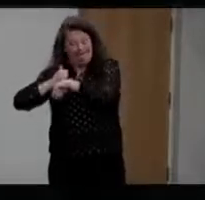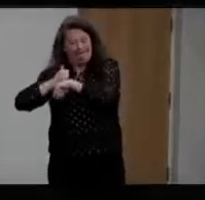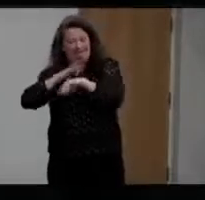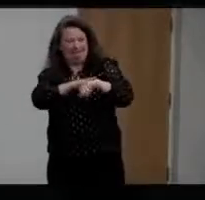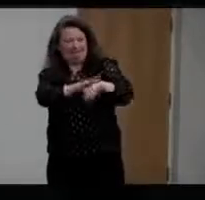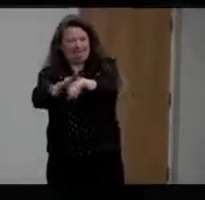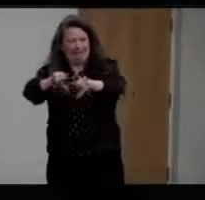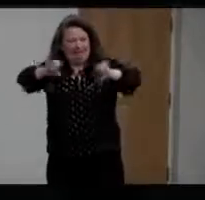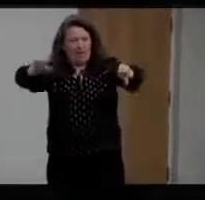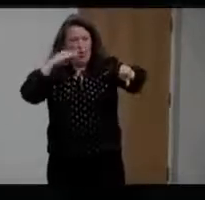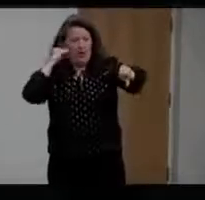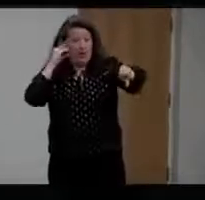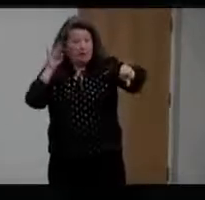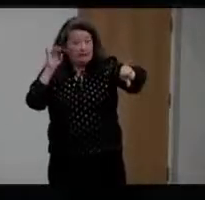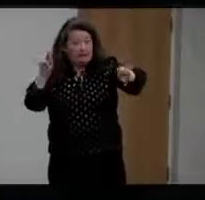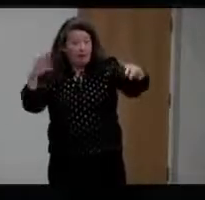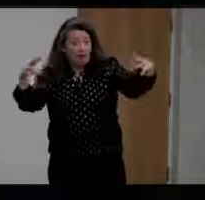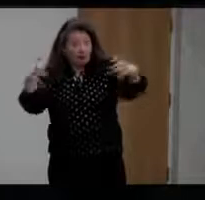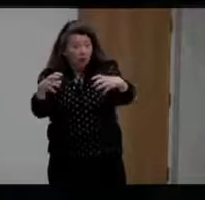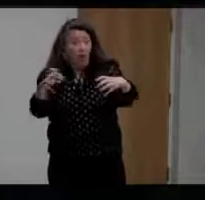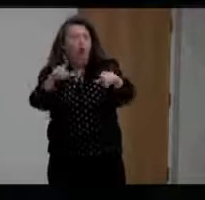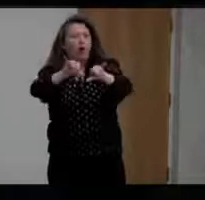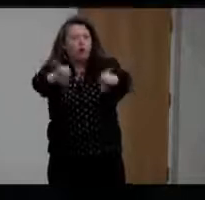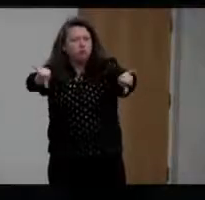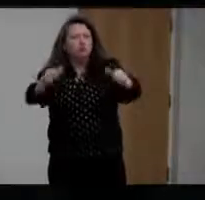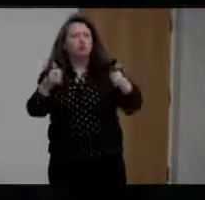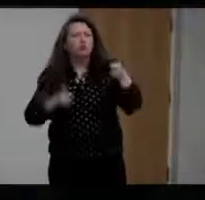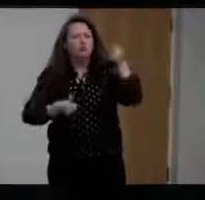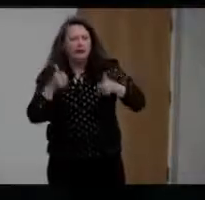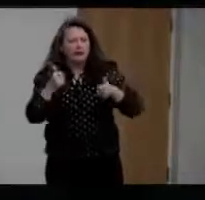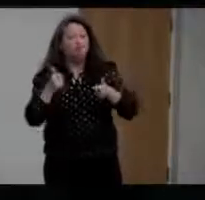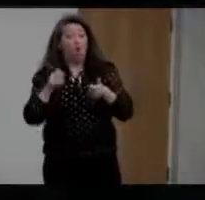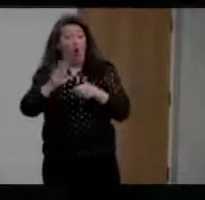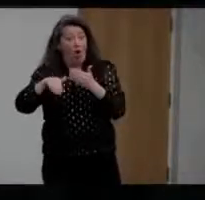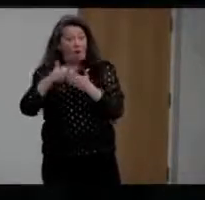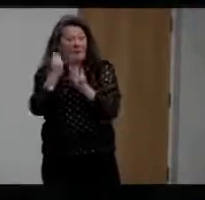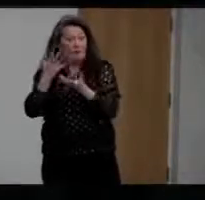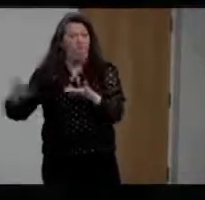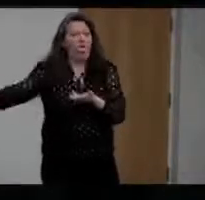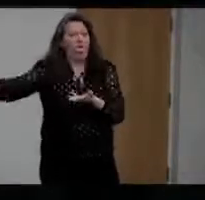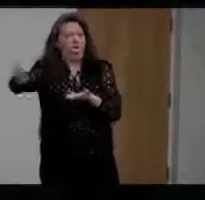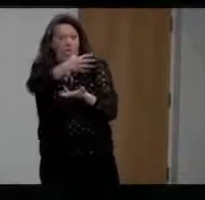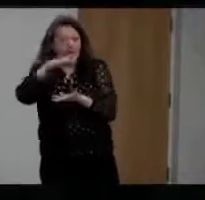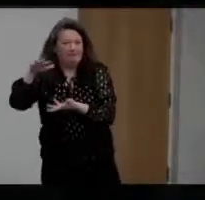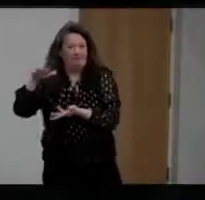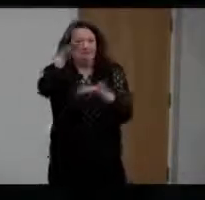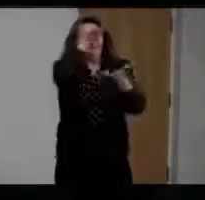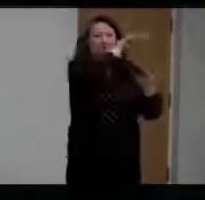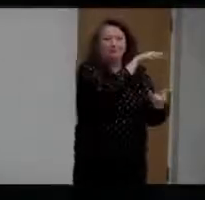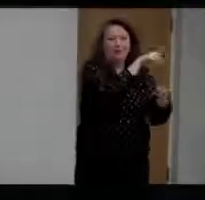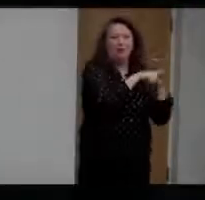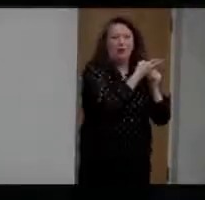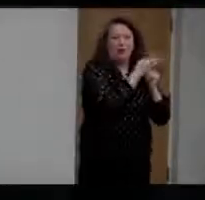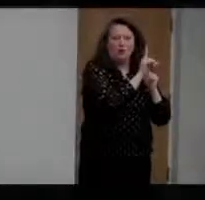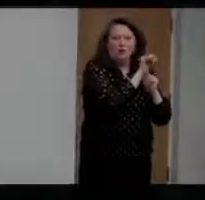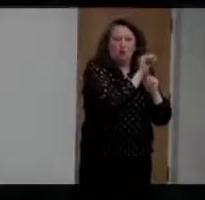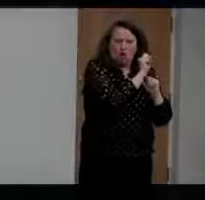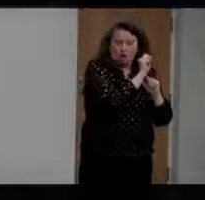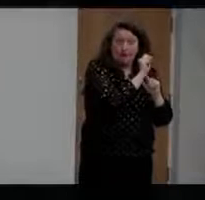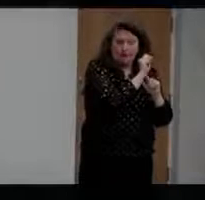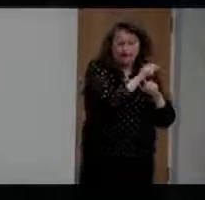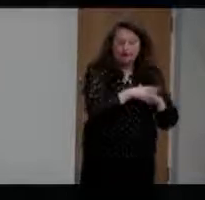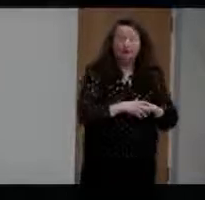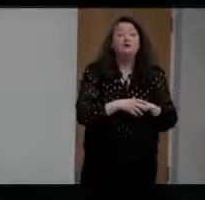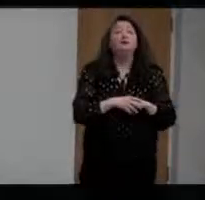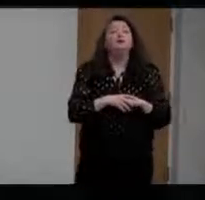orders? These types of statistics were collected, so says Blue Dot, so says the Public Health Agency of Canada, anonymously.